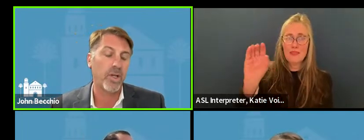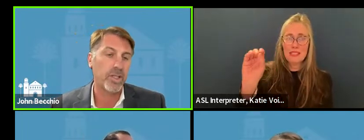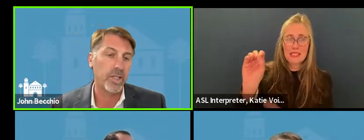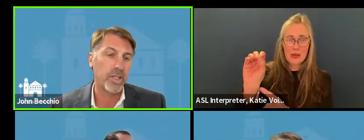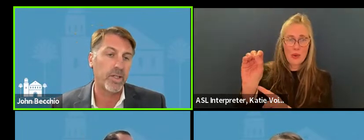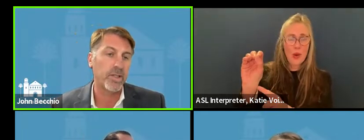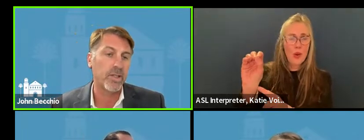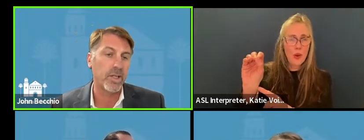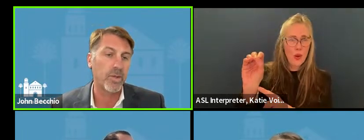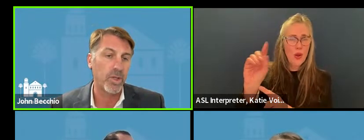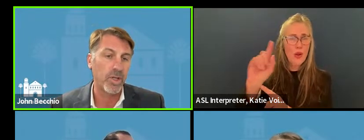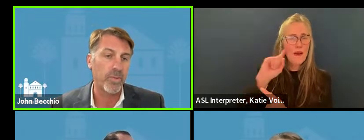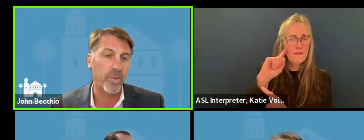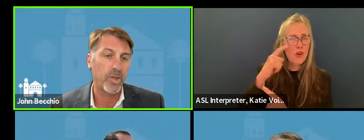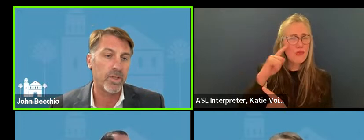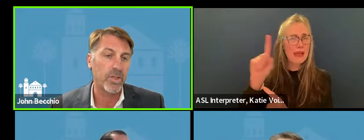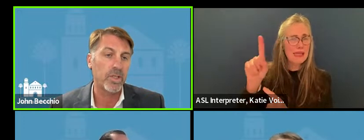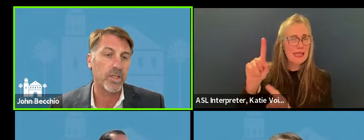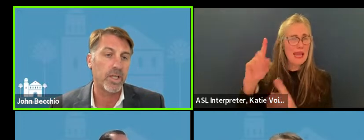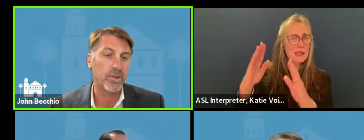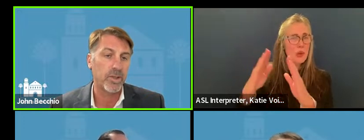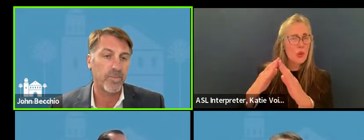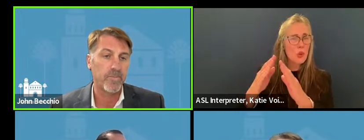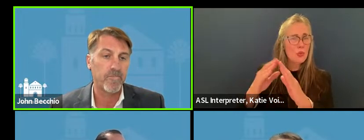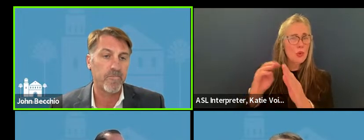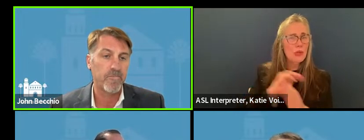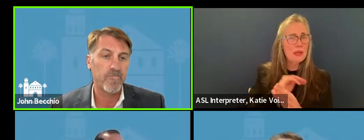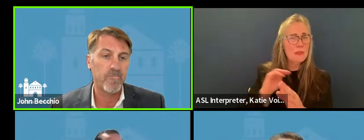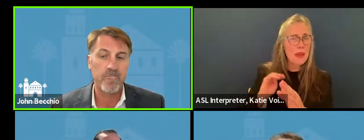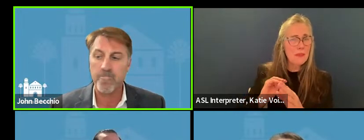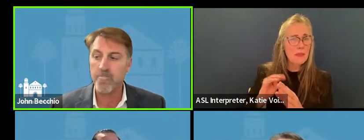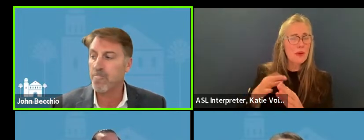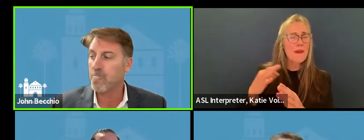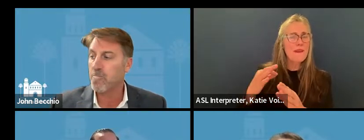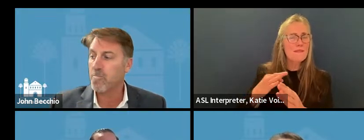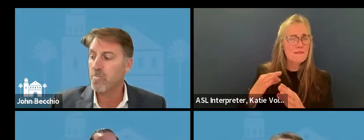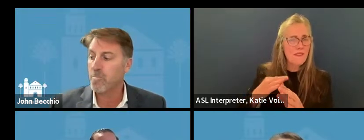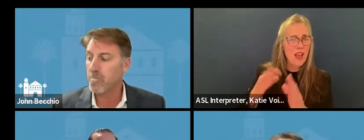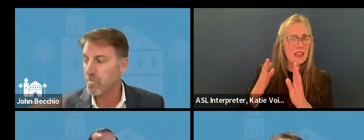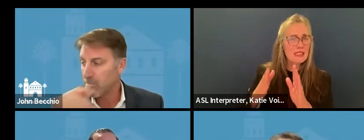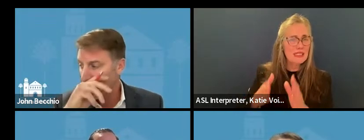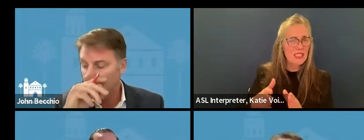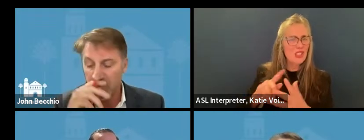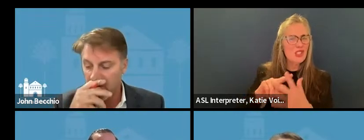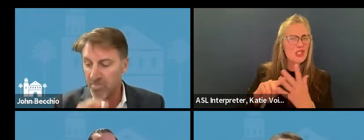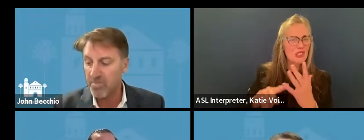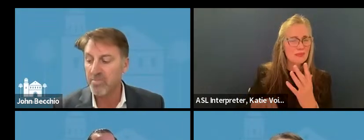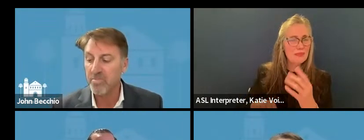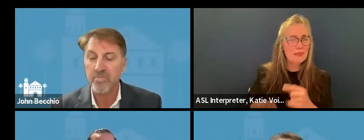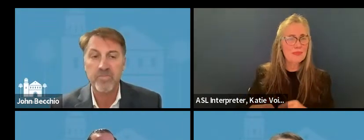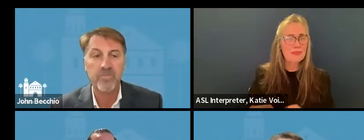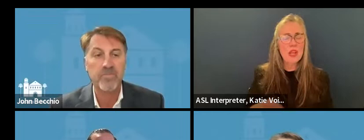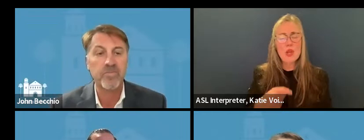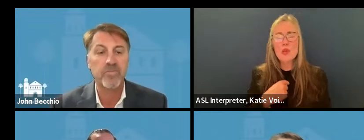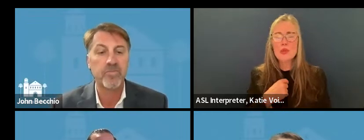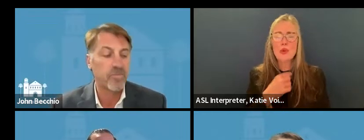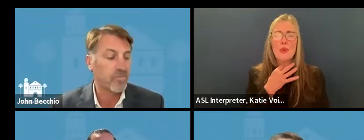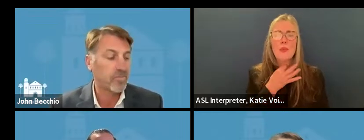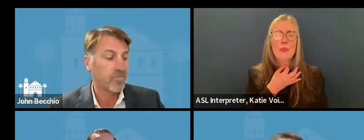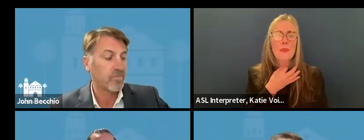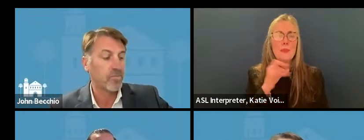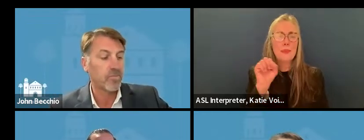partnerships, volunteers, community members, etc. Okay, so my wondering is,